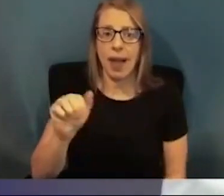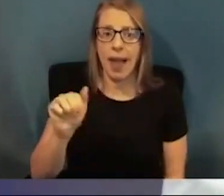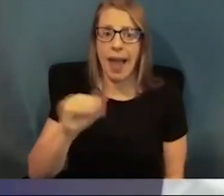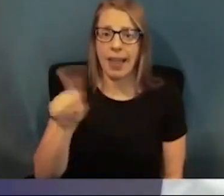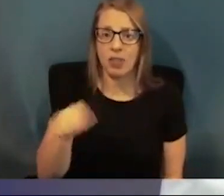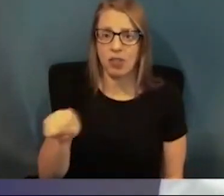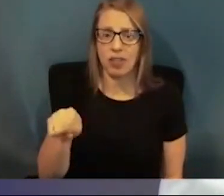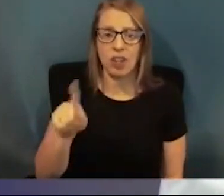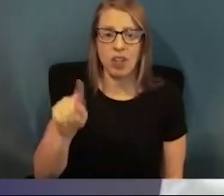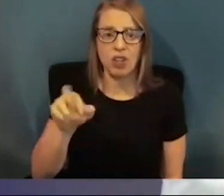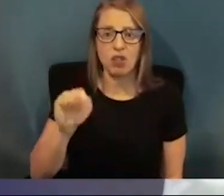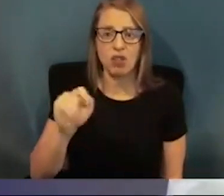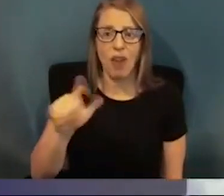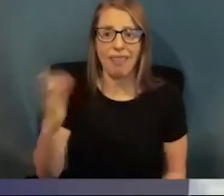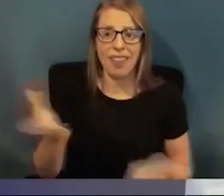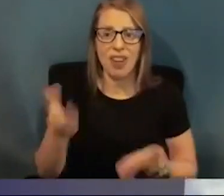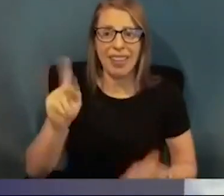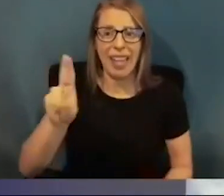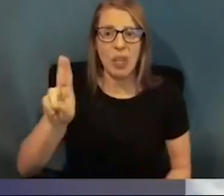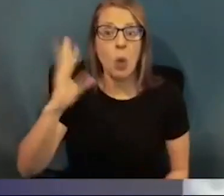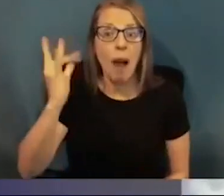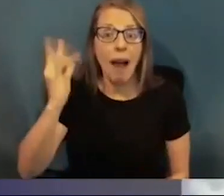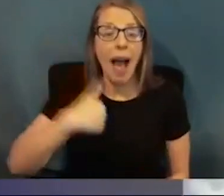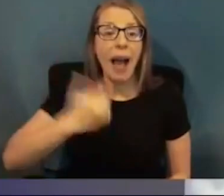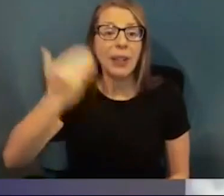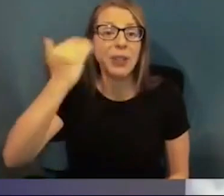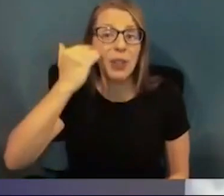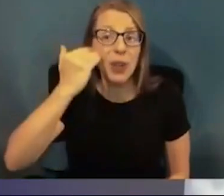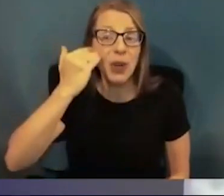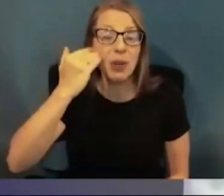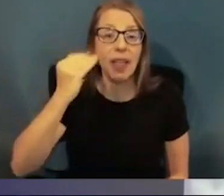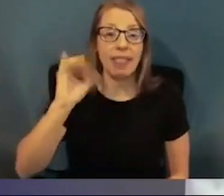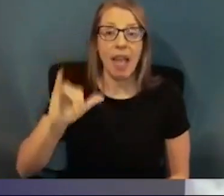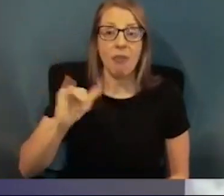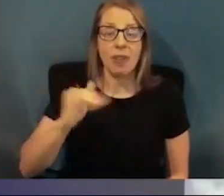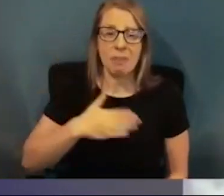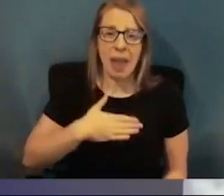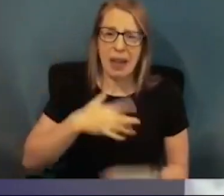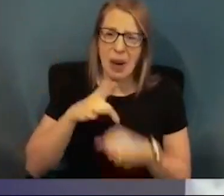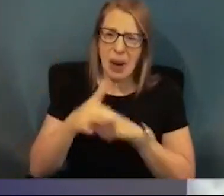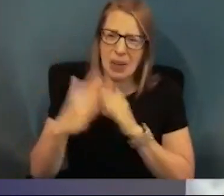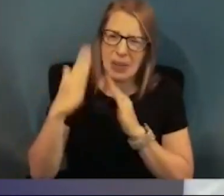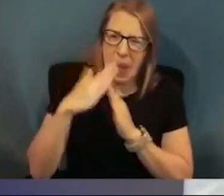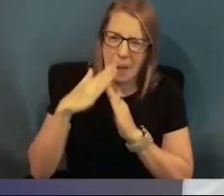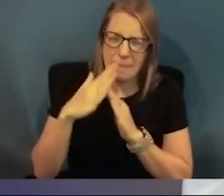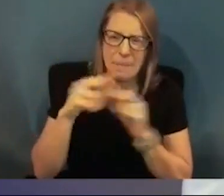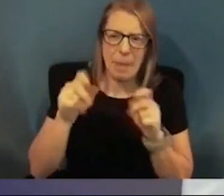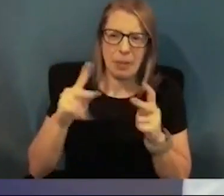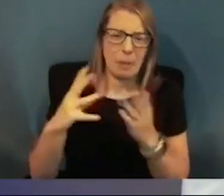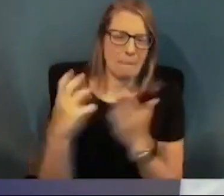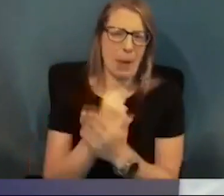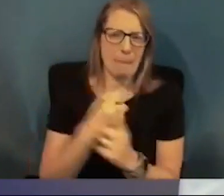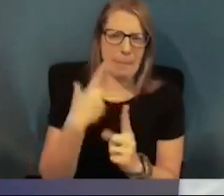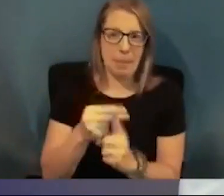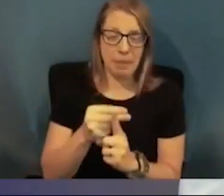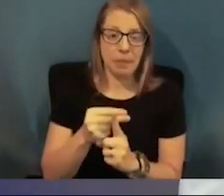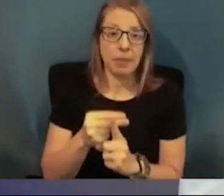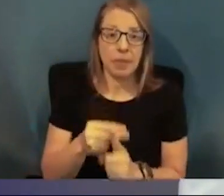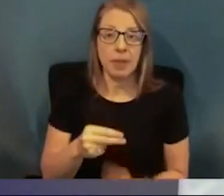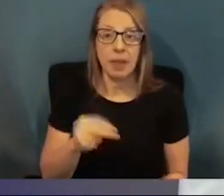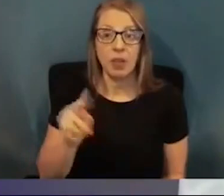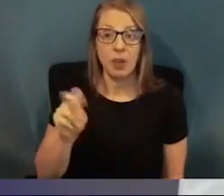at KU, because I knew that was my earliest chance to get a vaccine. So in November, I did get my first injection.